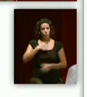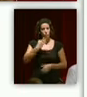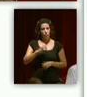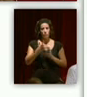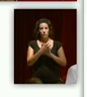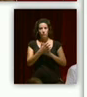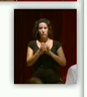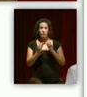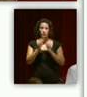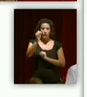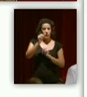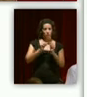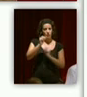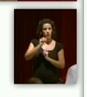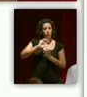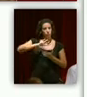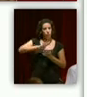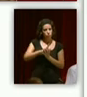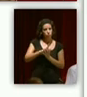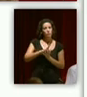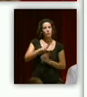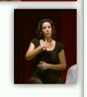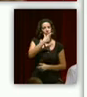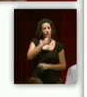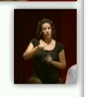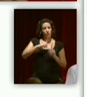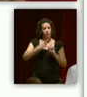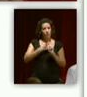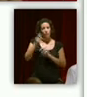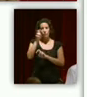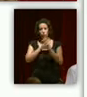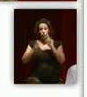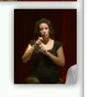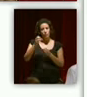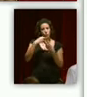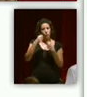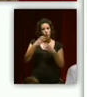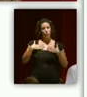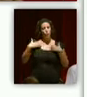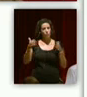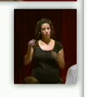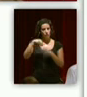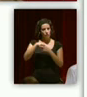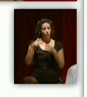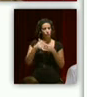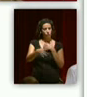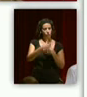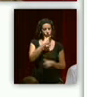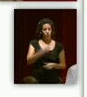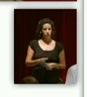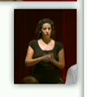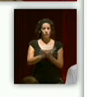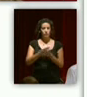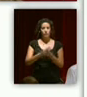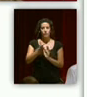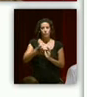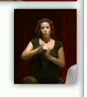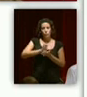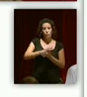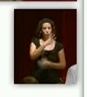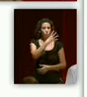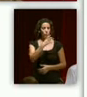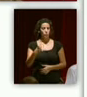to compress it at such a speed that it's very easy to index and search for information within that file. We're talking